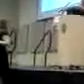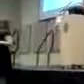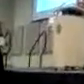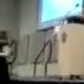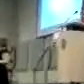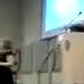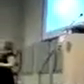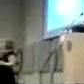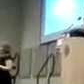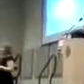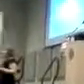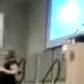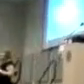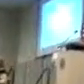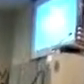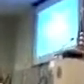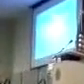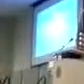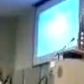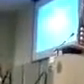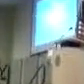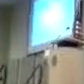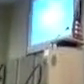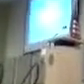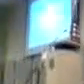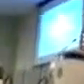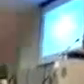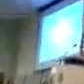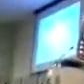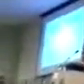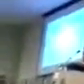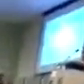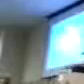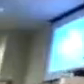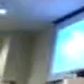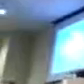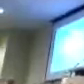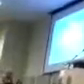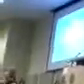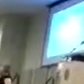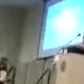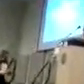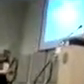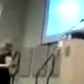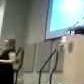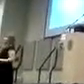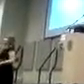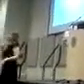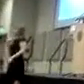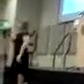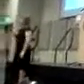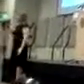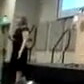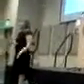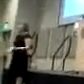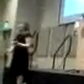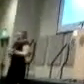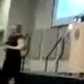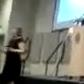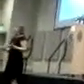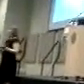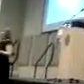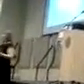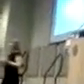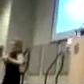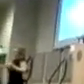And it is, by the way, I am suffering. If you see me stumbling, I have done something extremely crazy. I just keep the other people